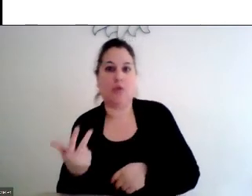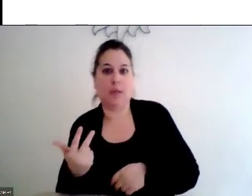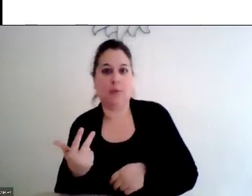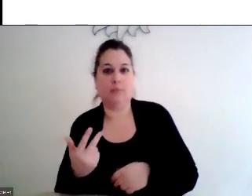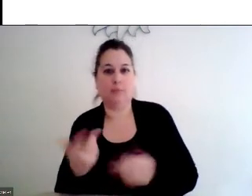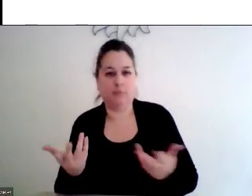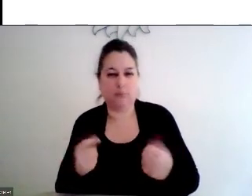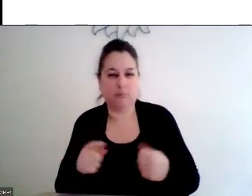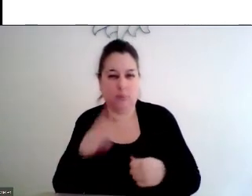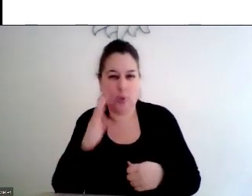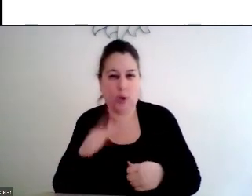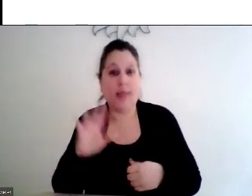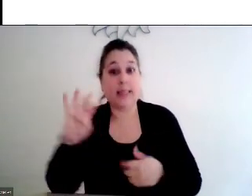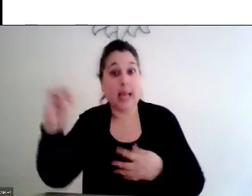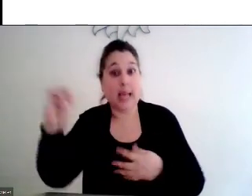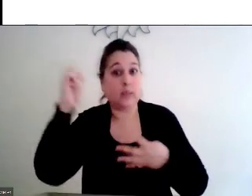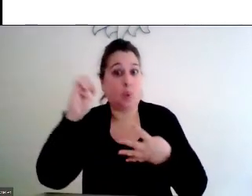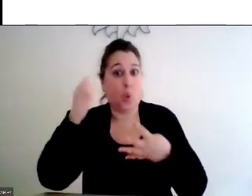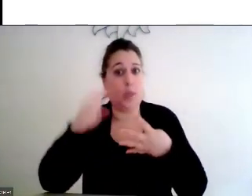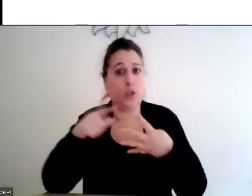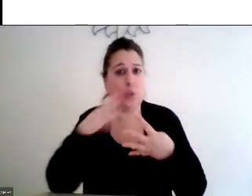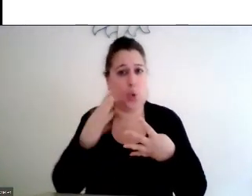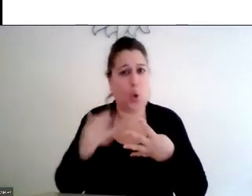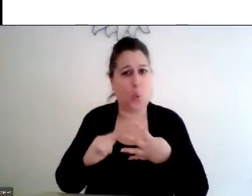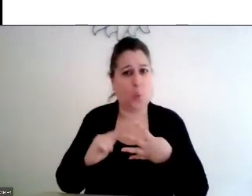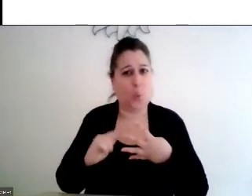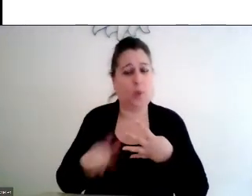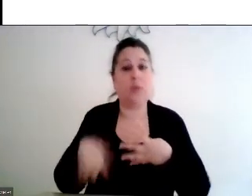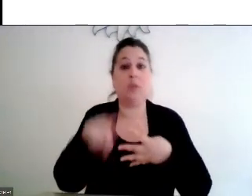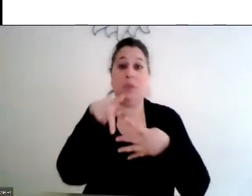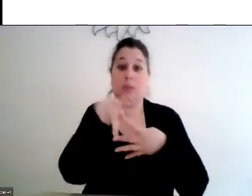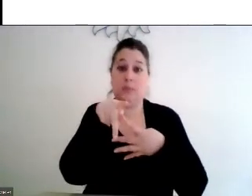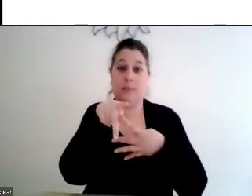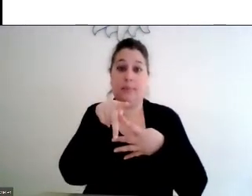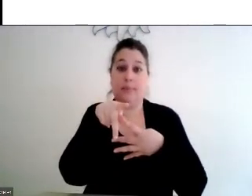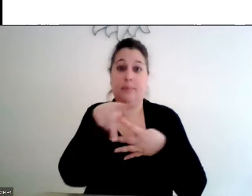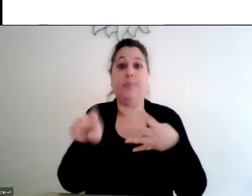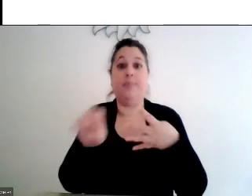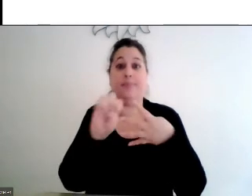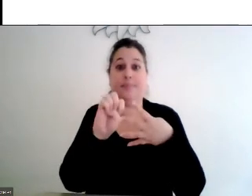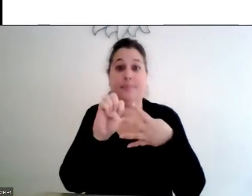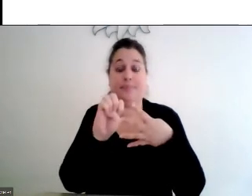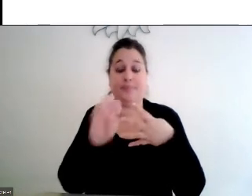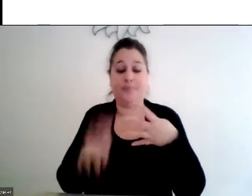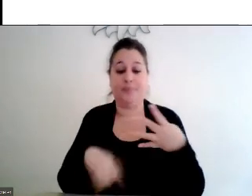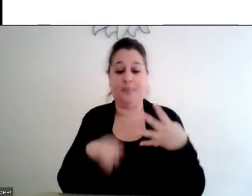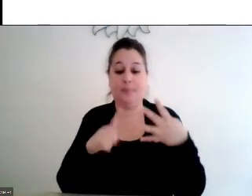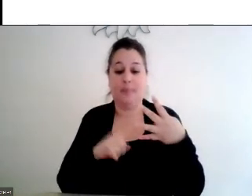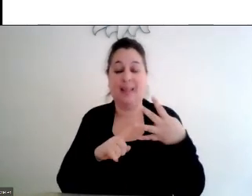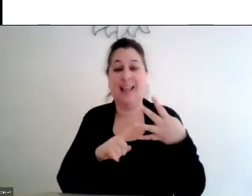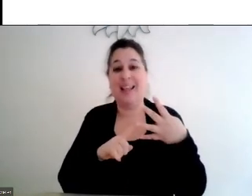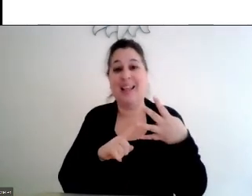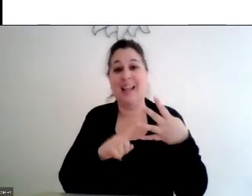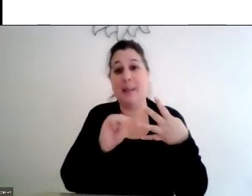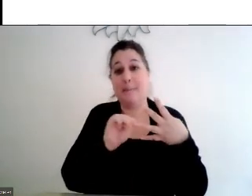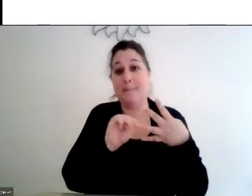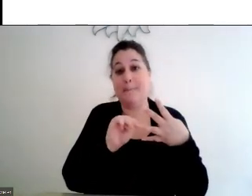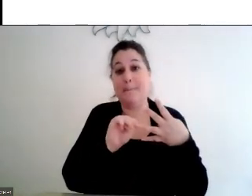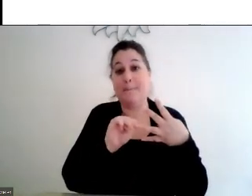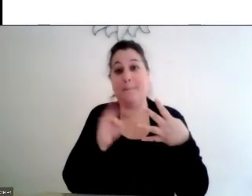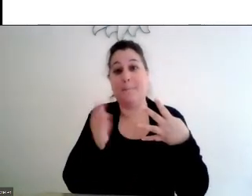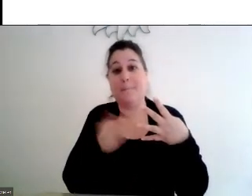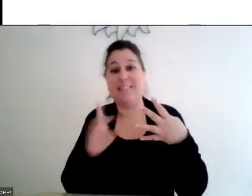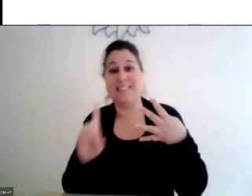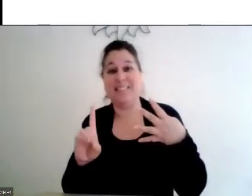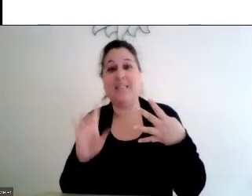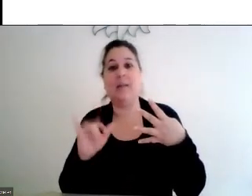Then you want to look for multiplication or division. Do you see how it says LR right here? That means you go left to